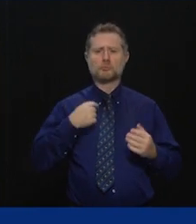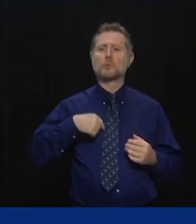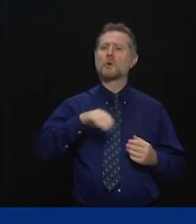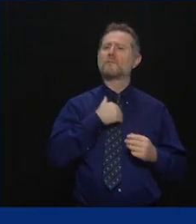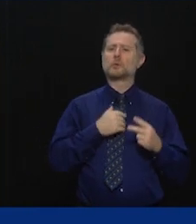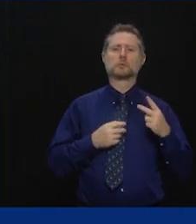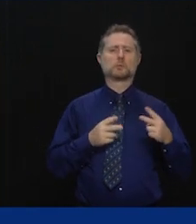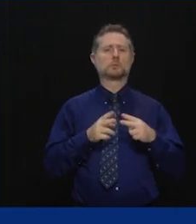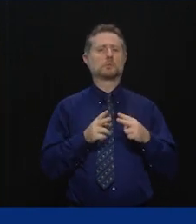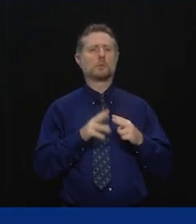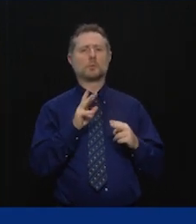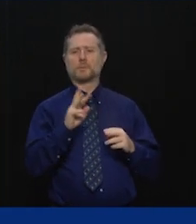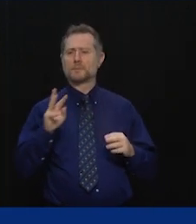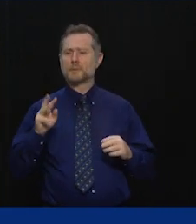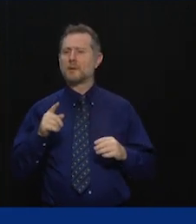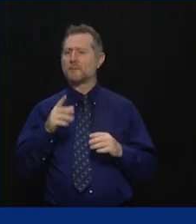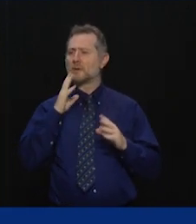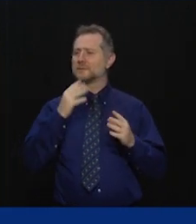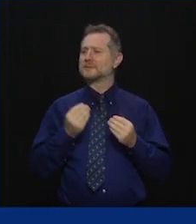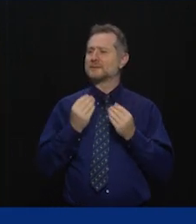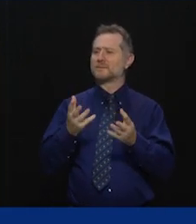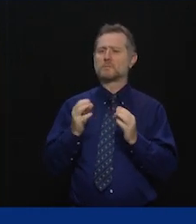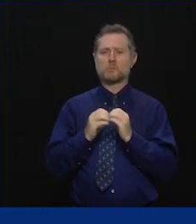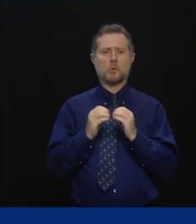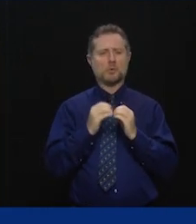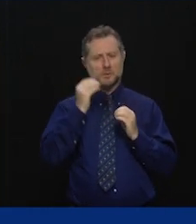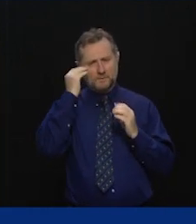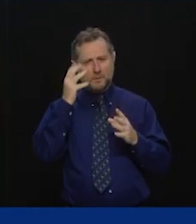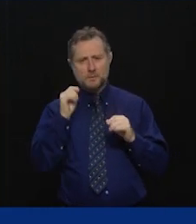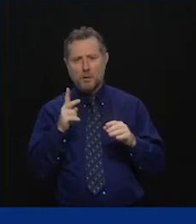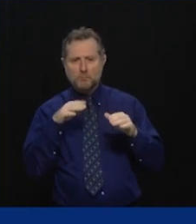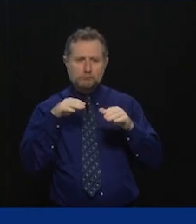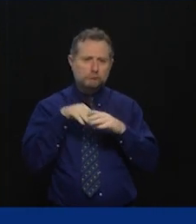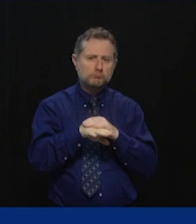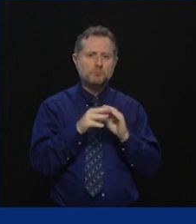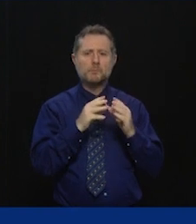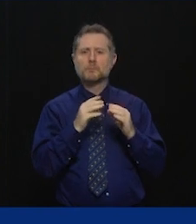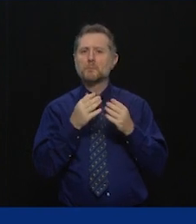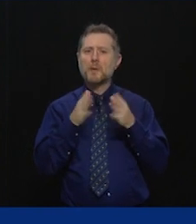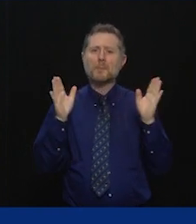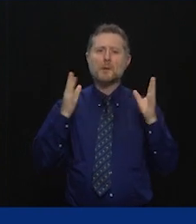getting our information, so everybody can be part of this whole public health initiative.